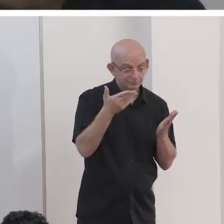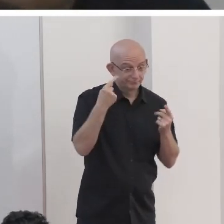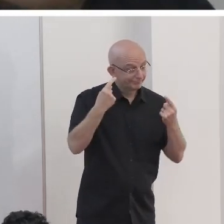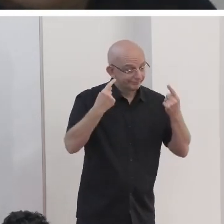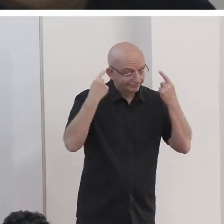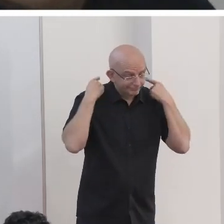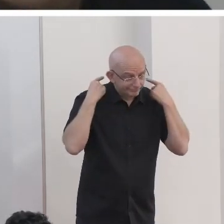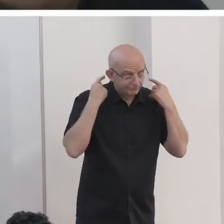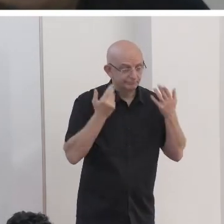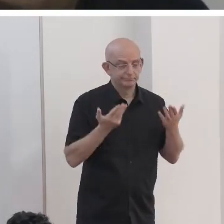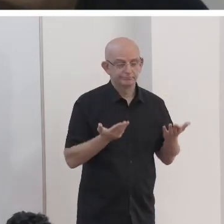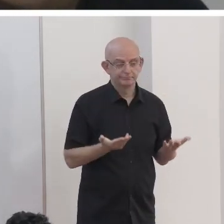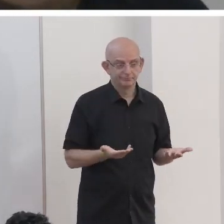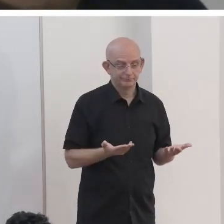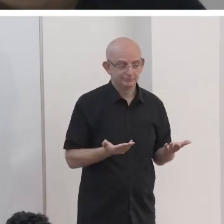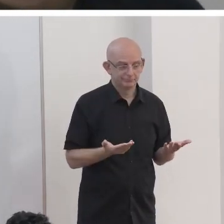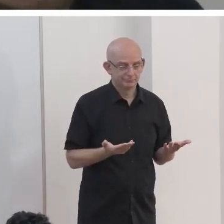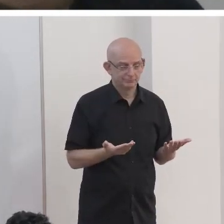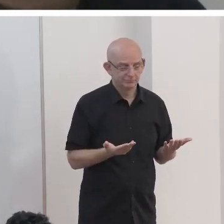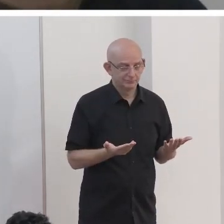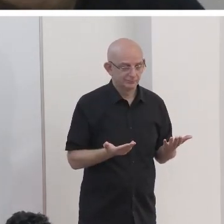ask question later to me, okay?